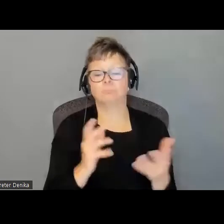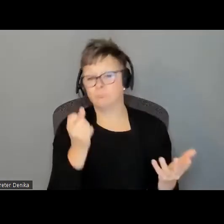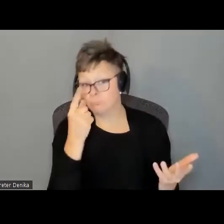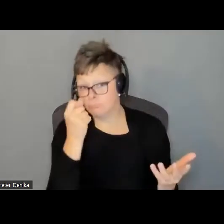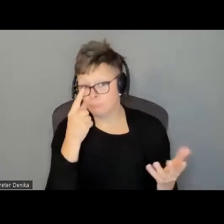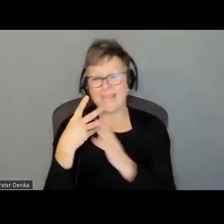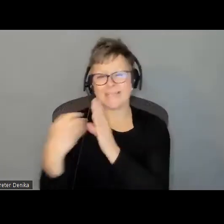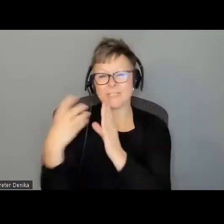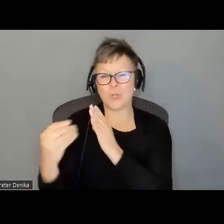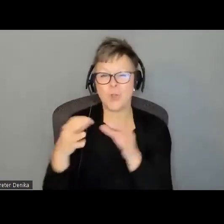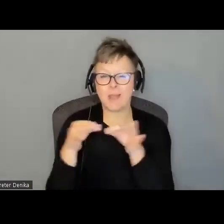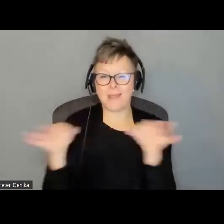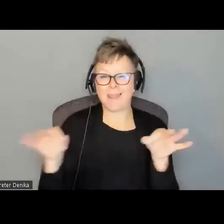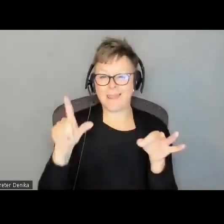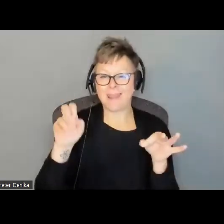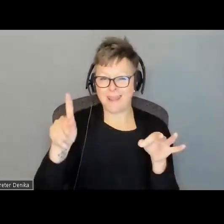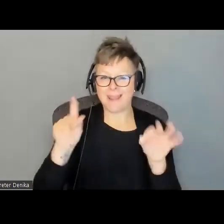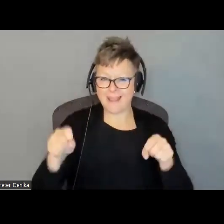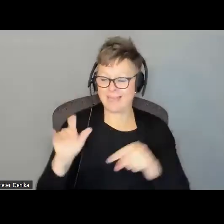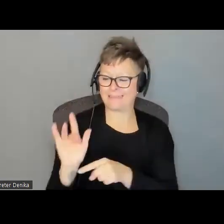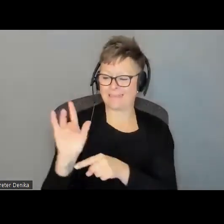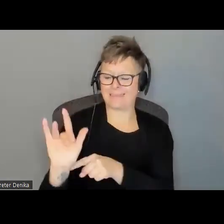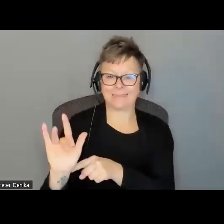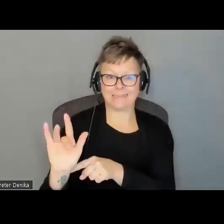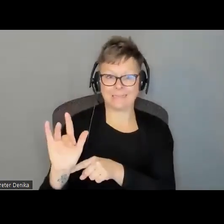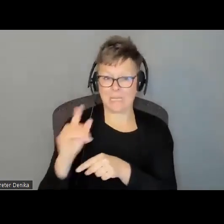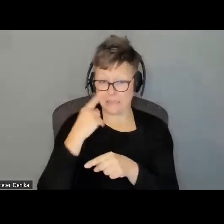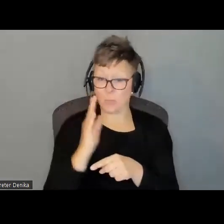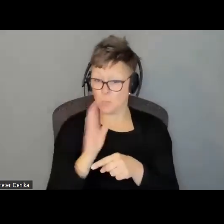link, which I believe will be posted.